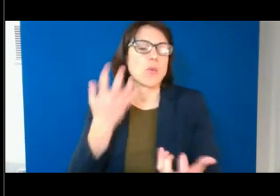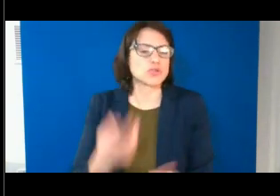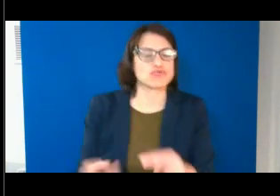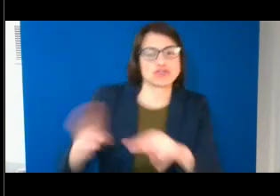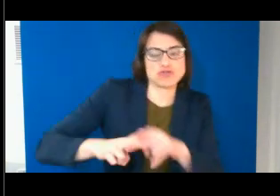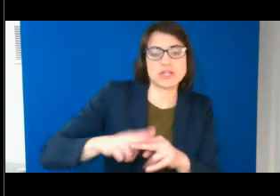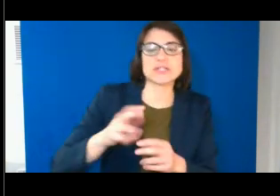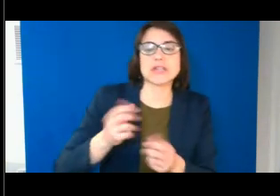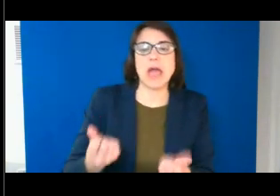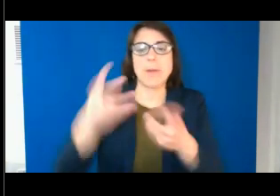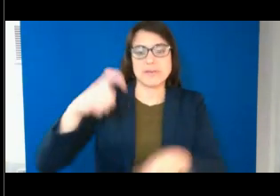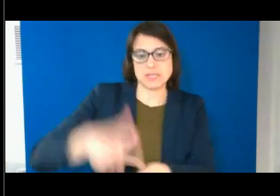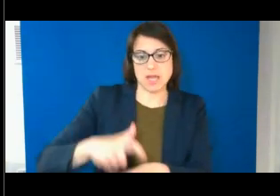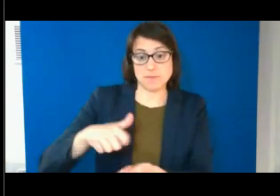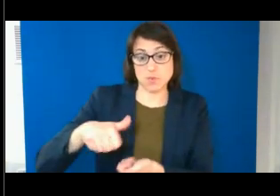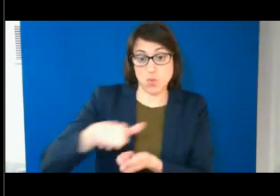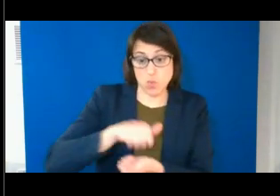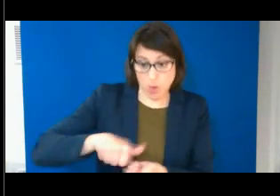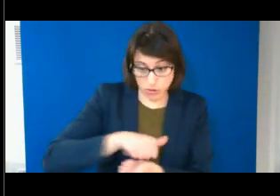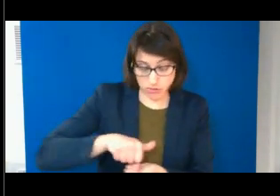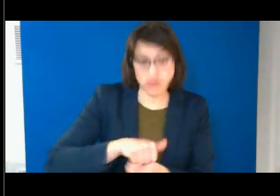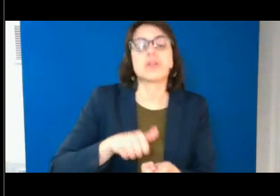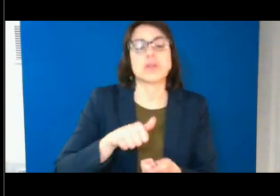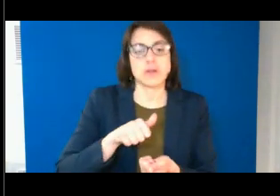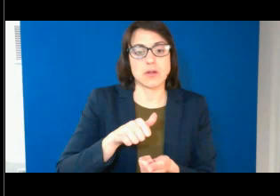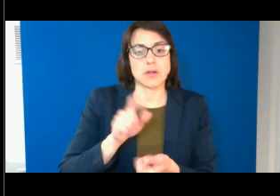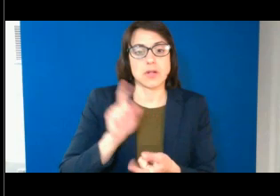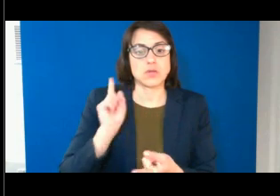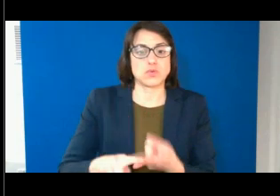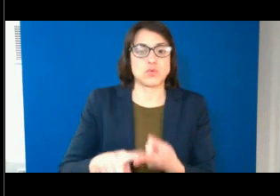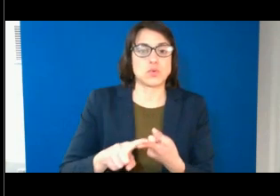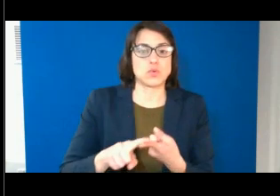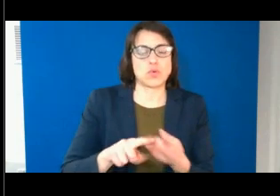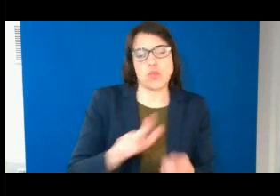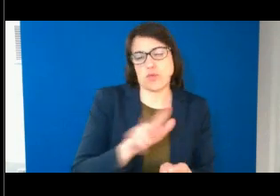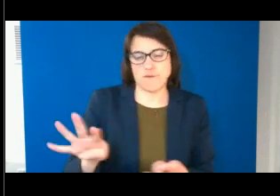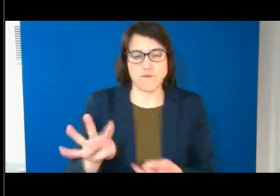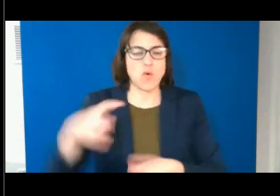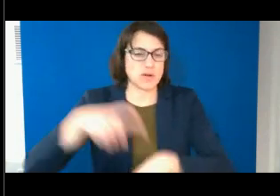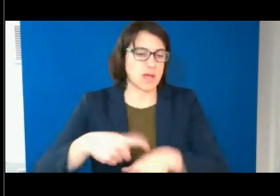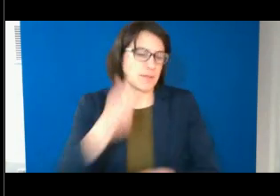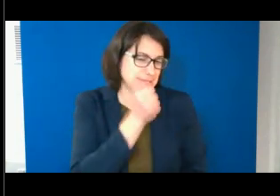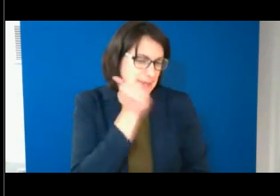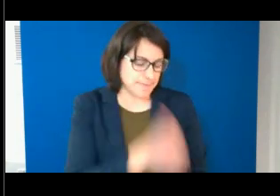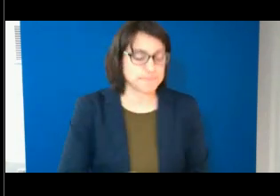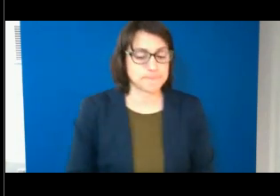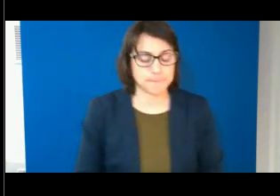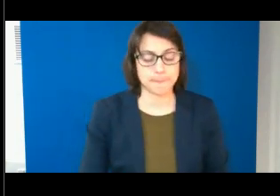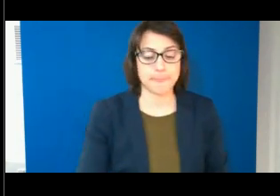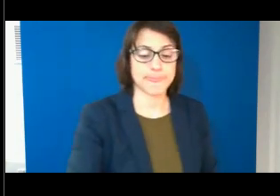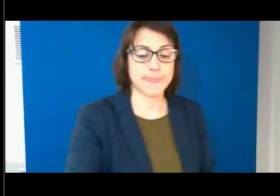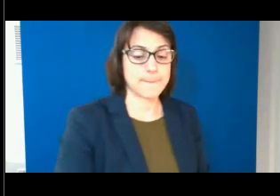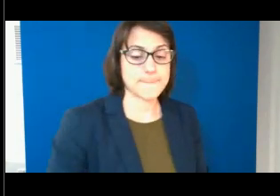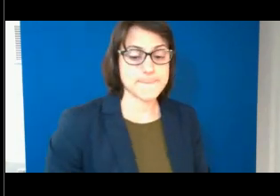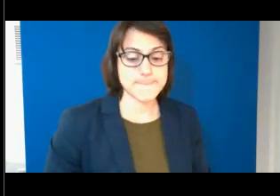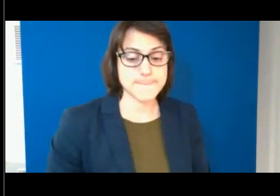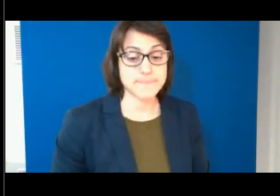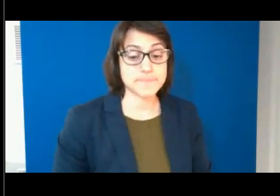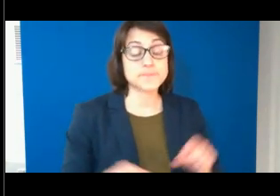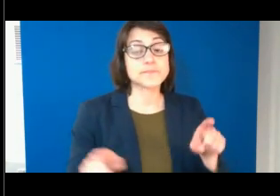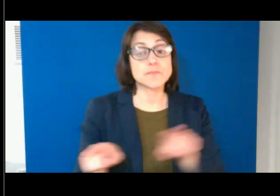3 to 4 times a day is basically what we're increasing it to. And for that, we need to automate our system. And one last thing is we were also getting a lot of